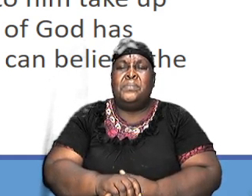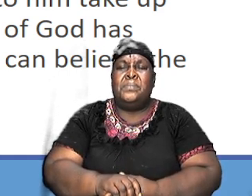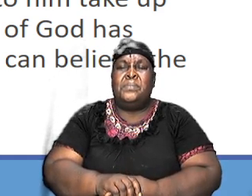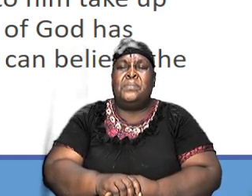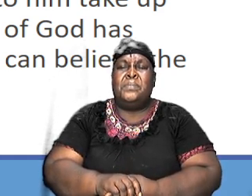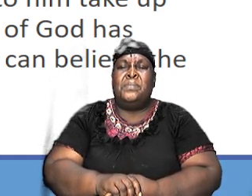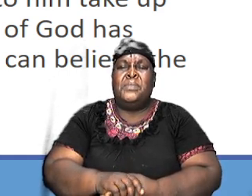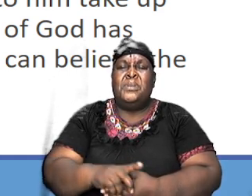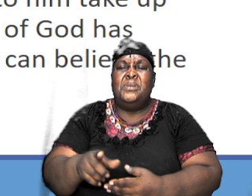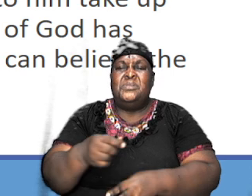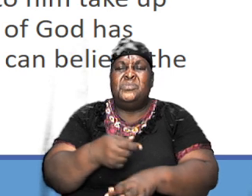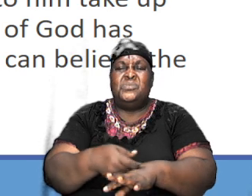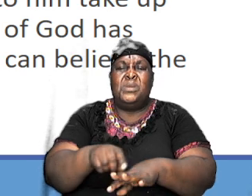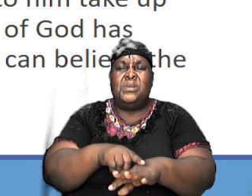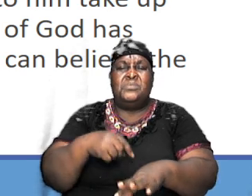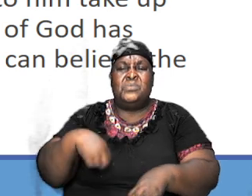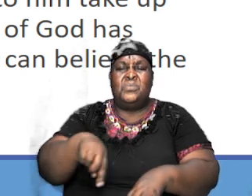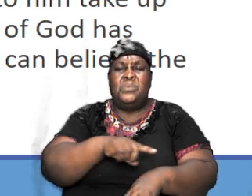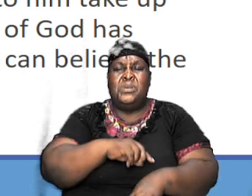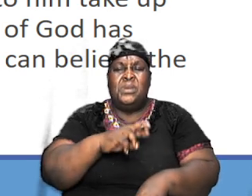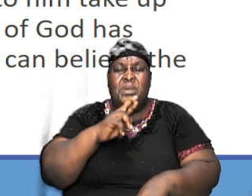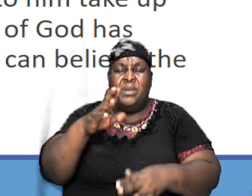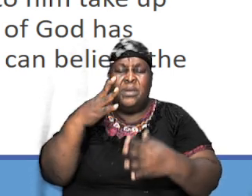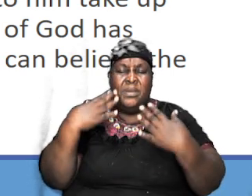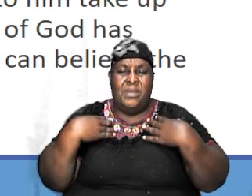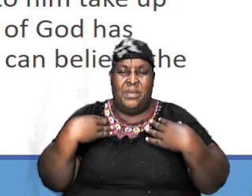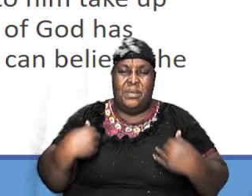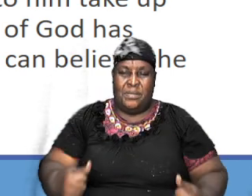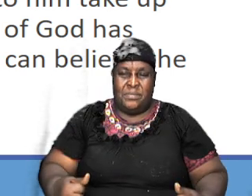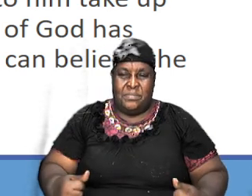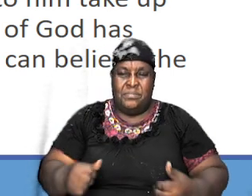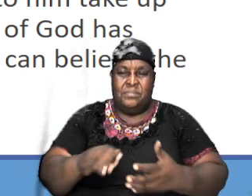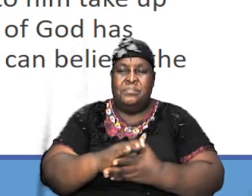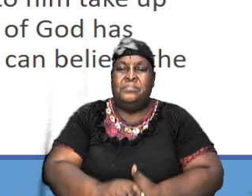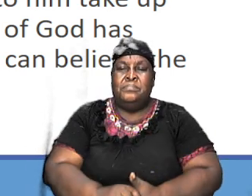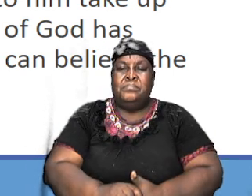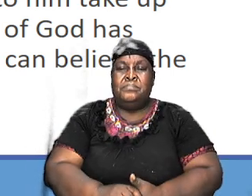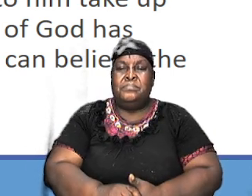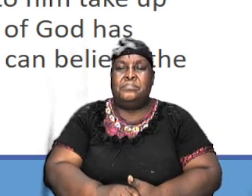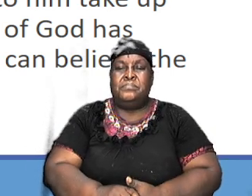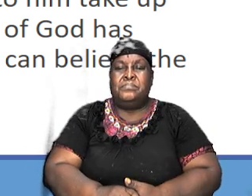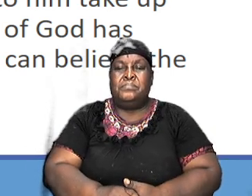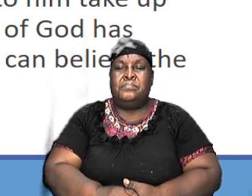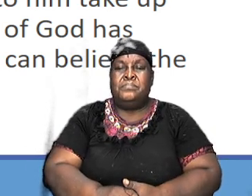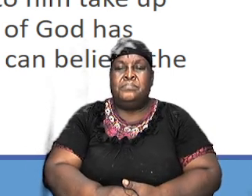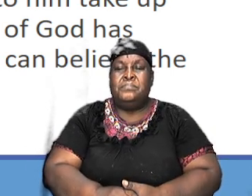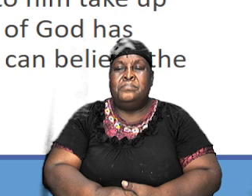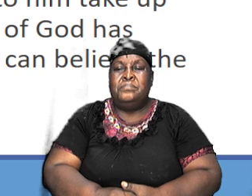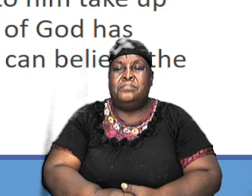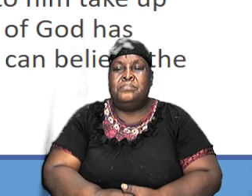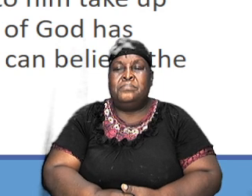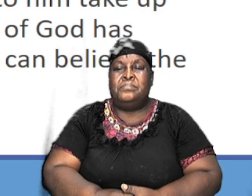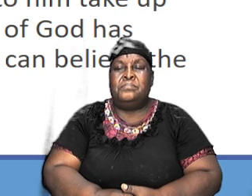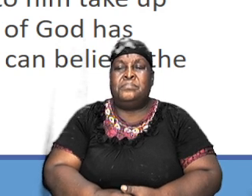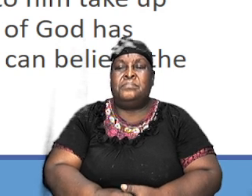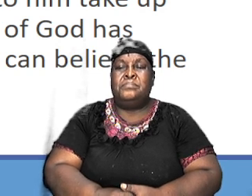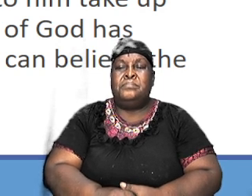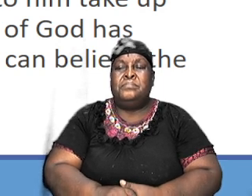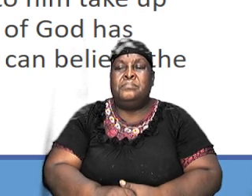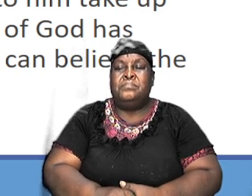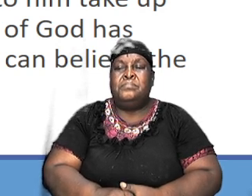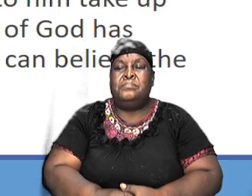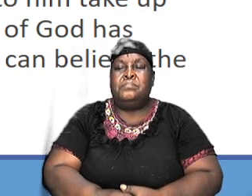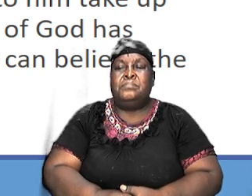it is by his stripes that we are healed. Right? So in essence, what am I saying